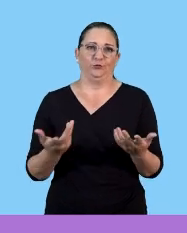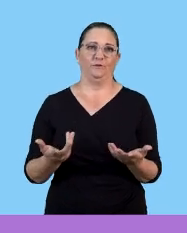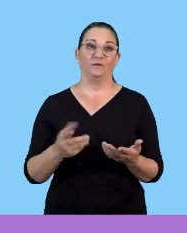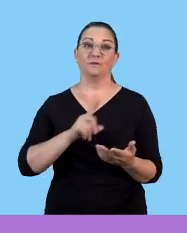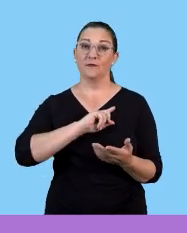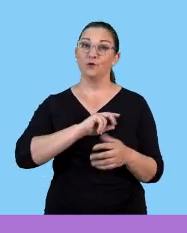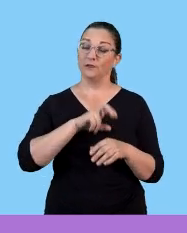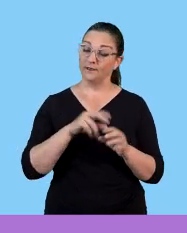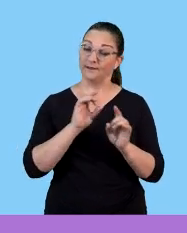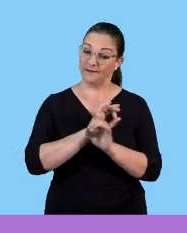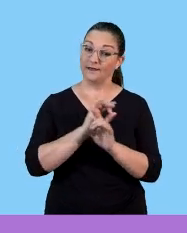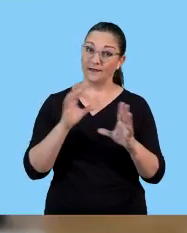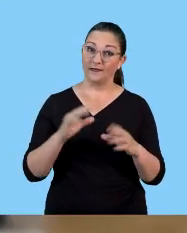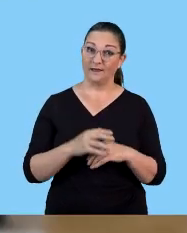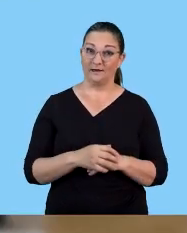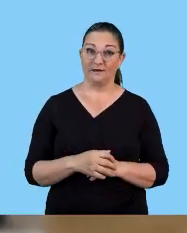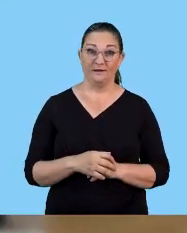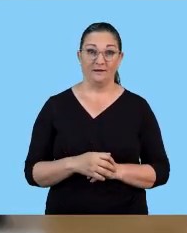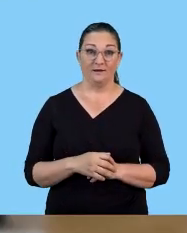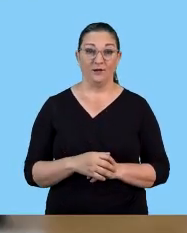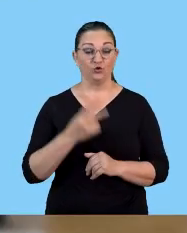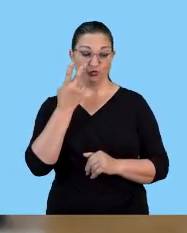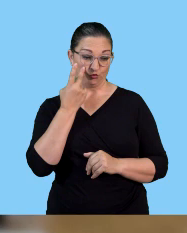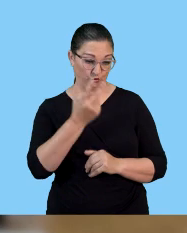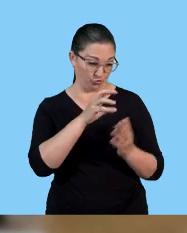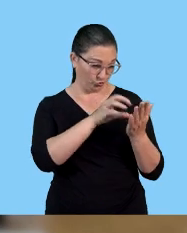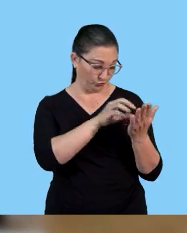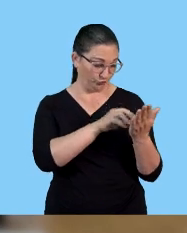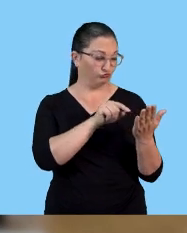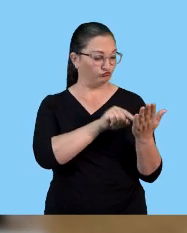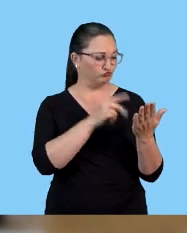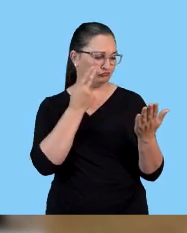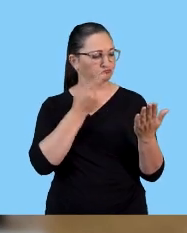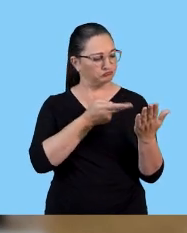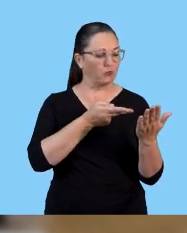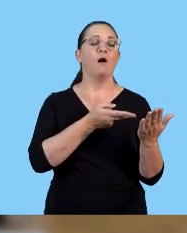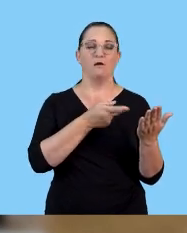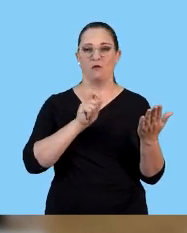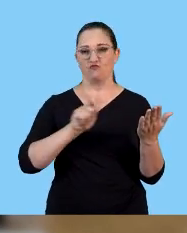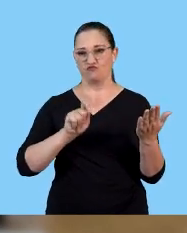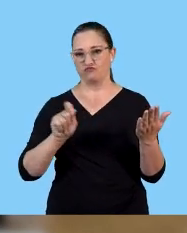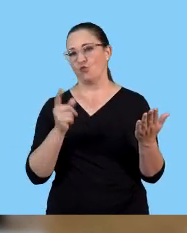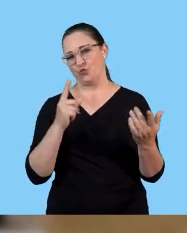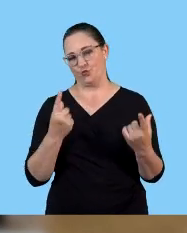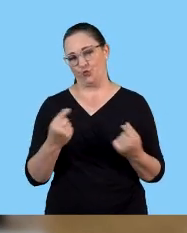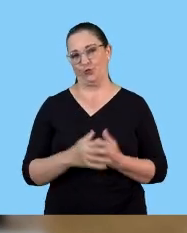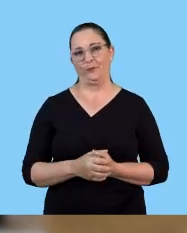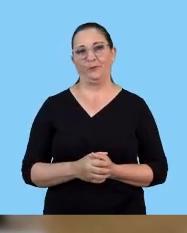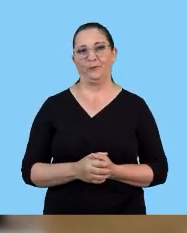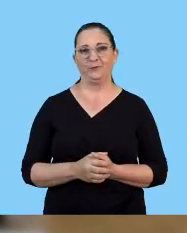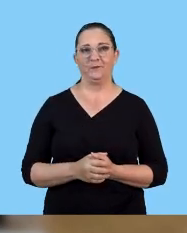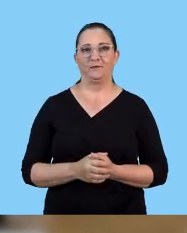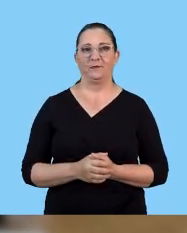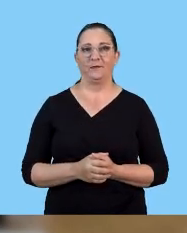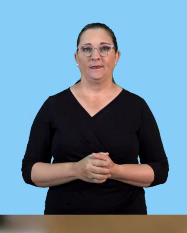there. So that's why you've got to be clear with your instructions when answering this. Look at the picture, see what's happening in the picture, write down your